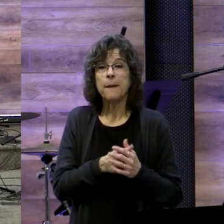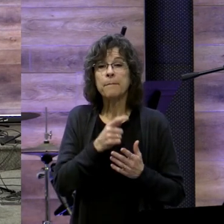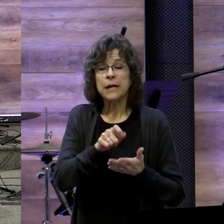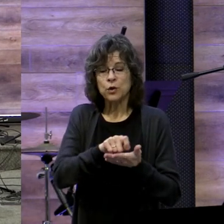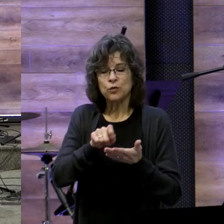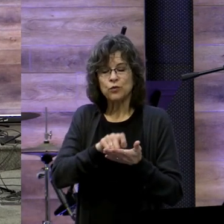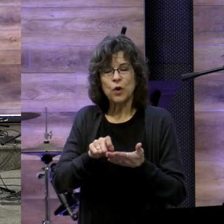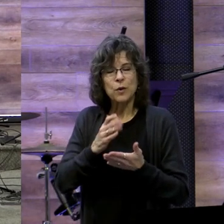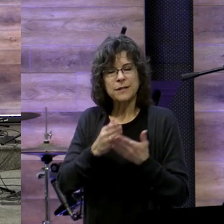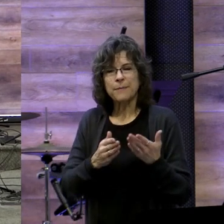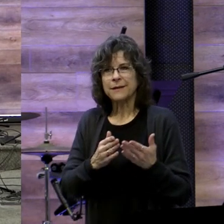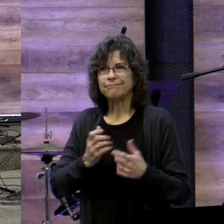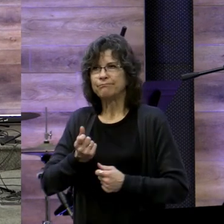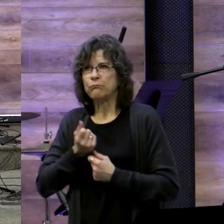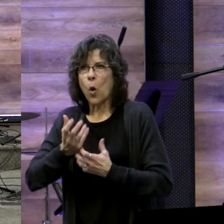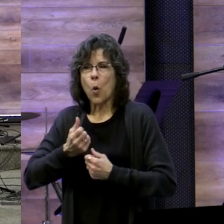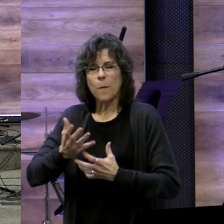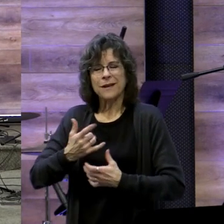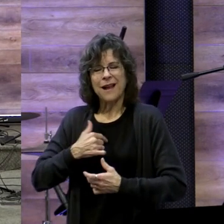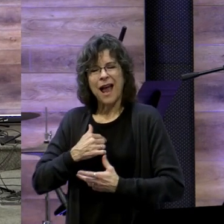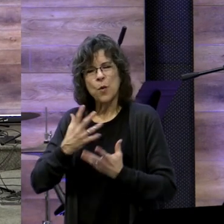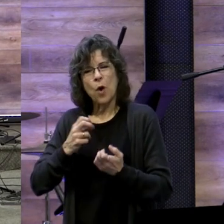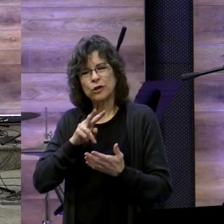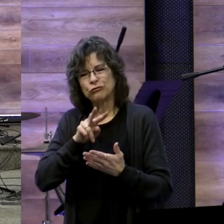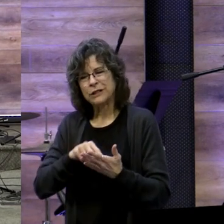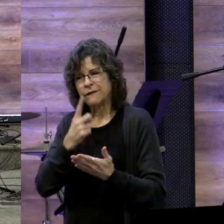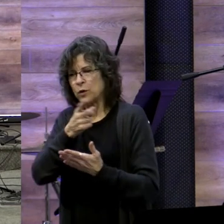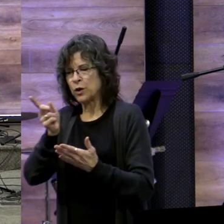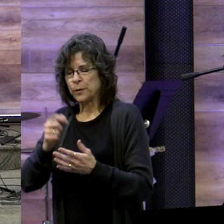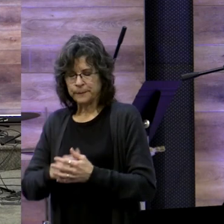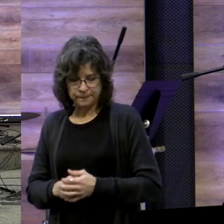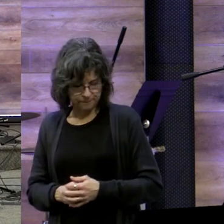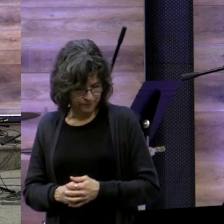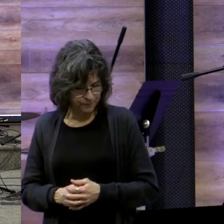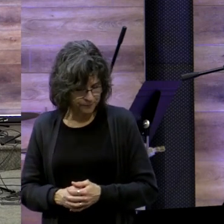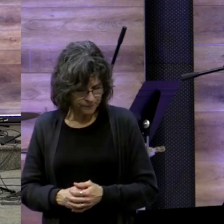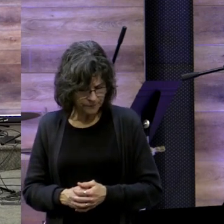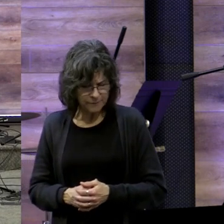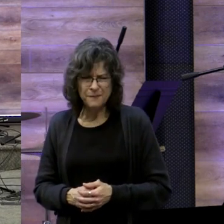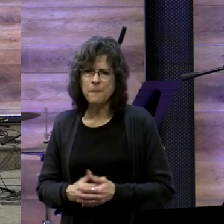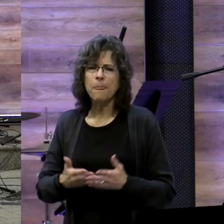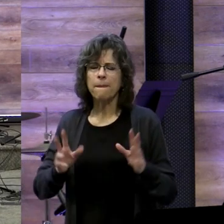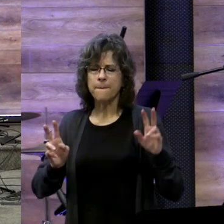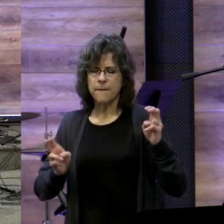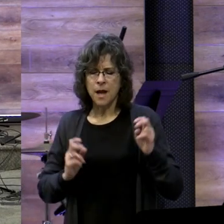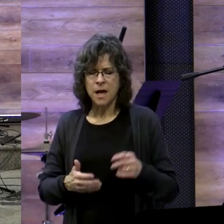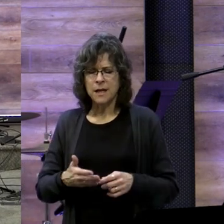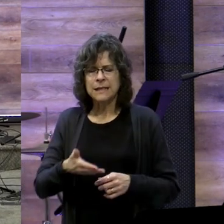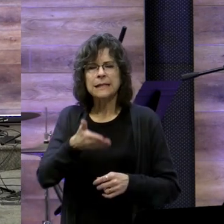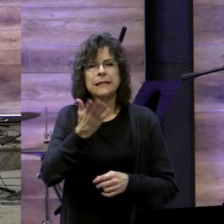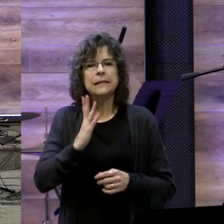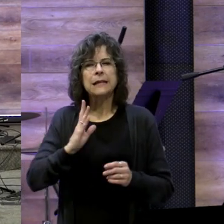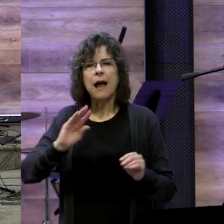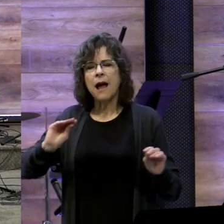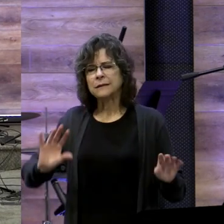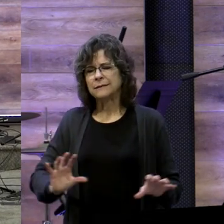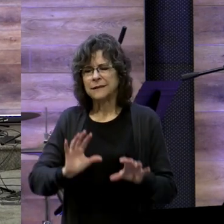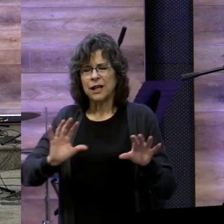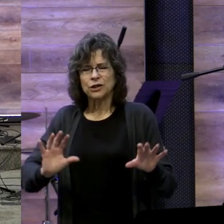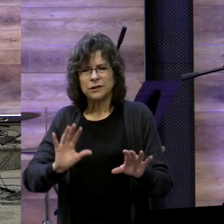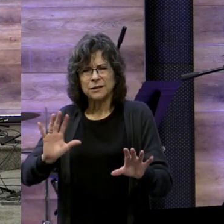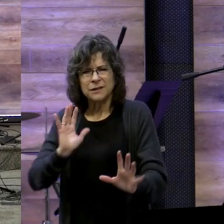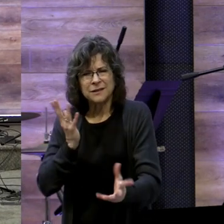read it because poetry has a way of capturing the heart's cry. God moves in a mysterious way, his wonders to